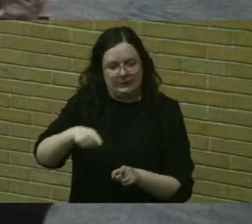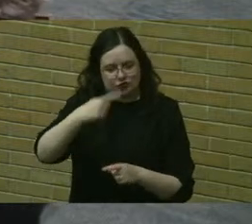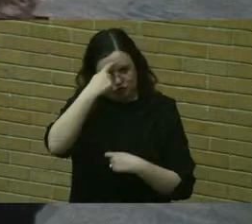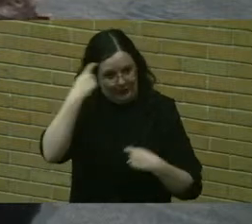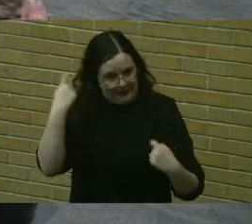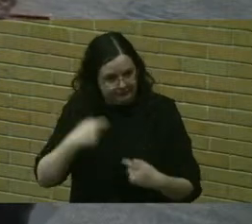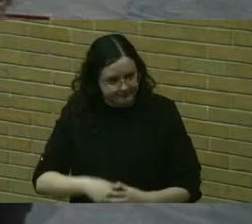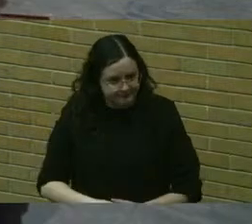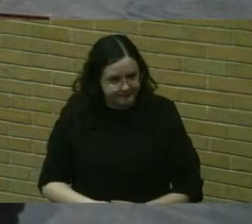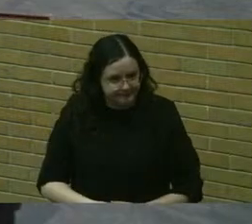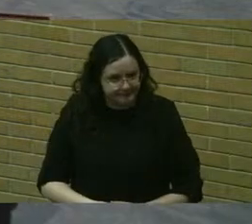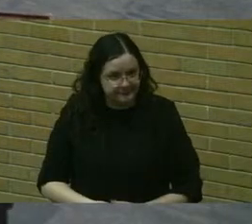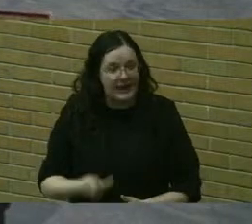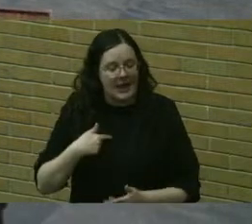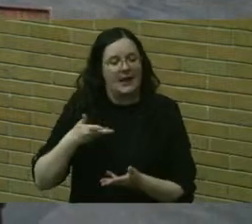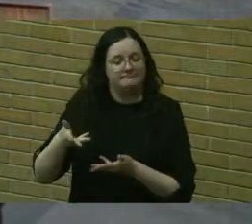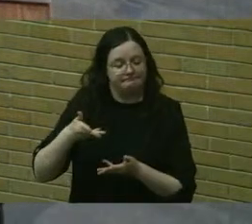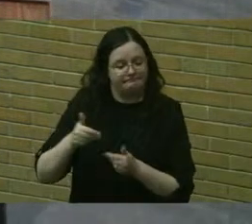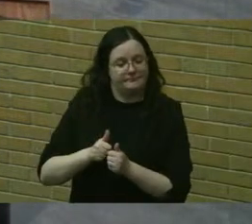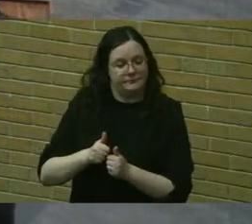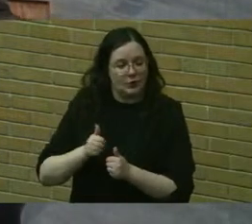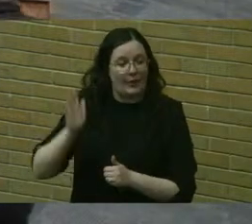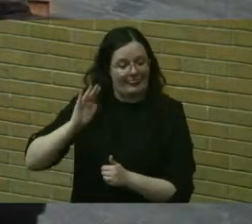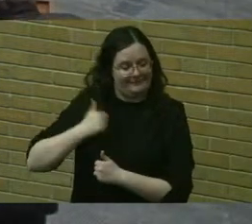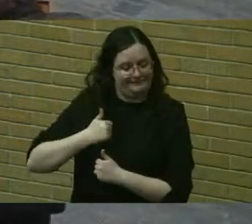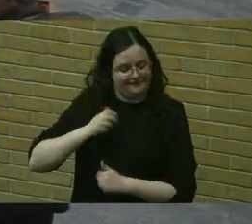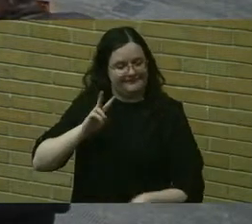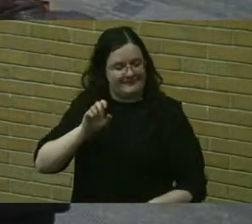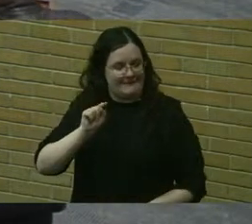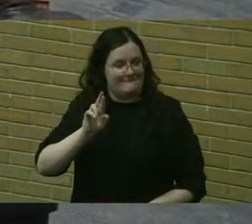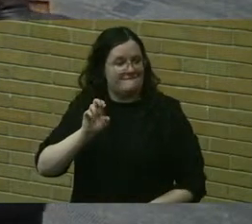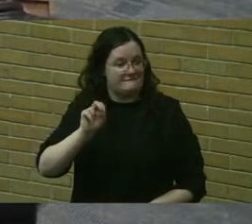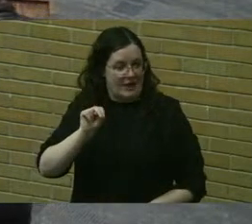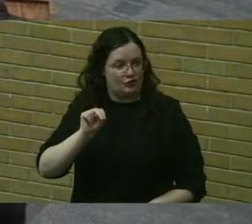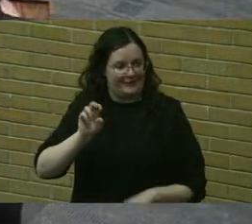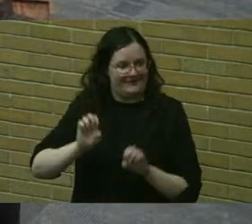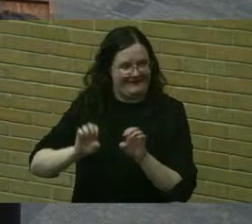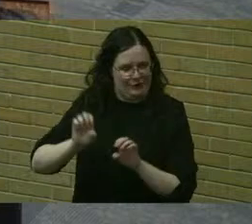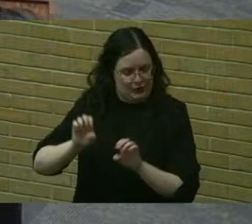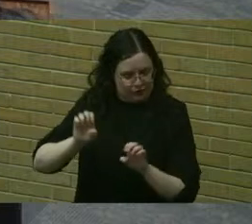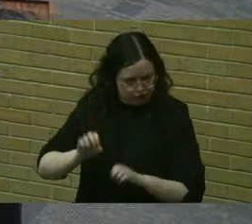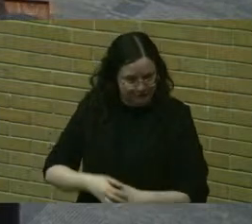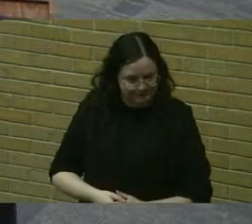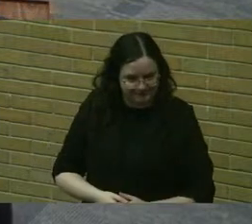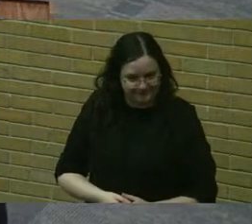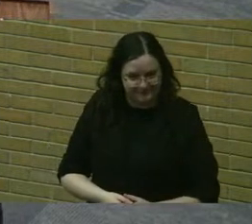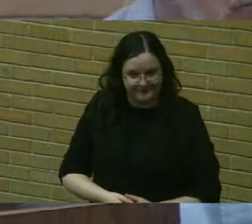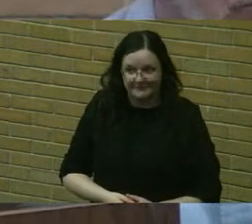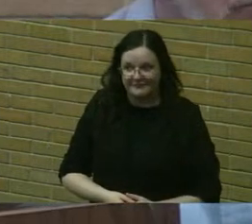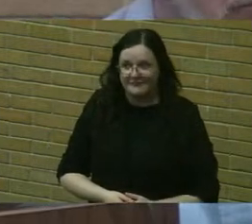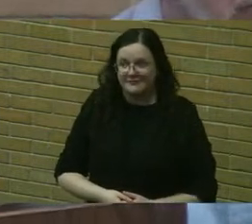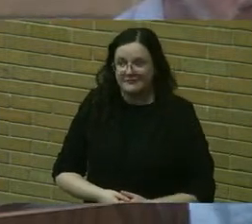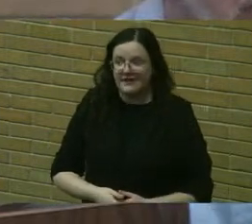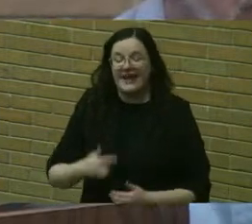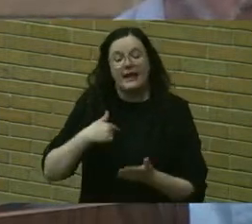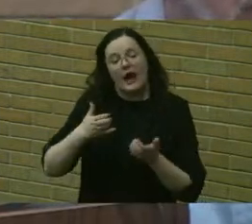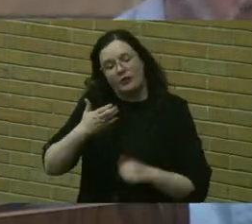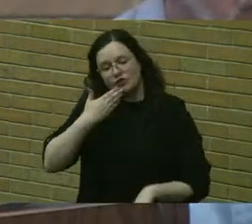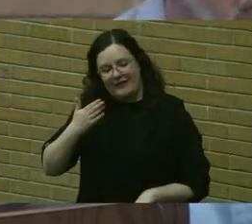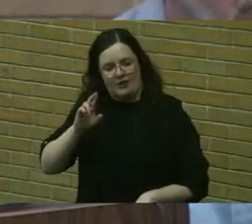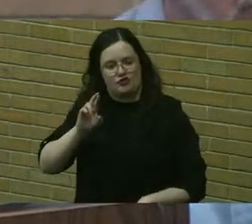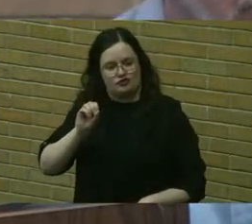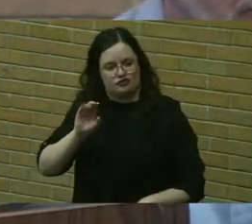do veteran and service member evaluations for compensation, and I want to thank your son for his